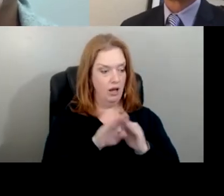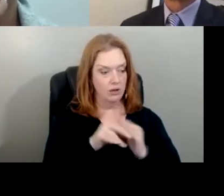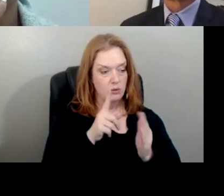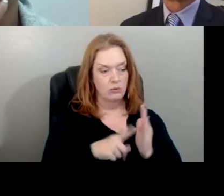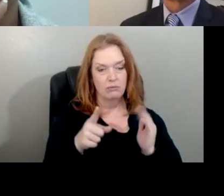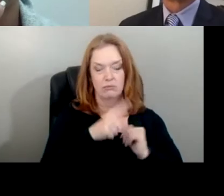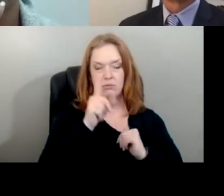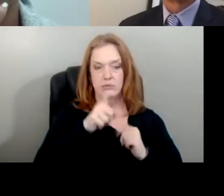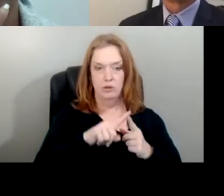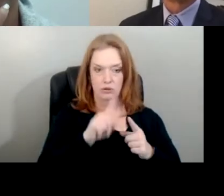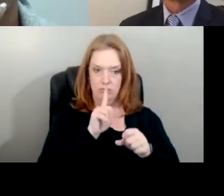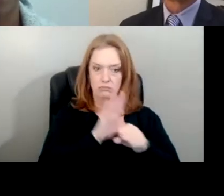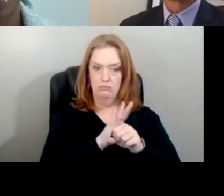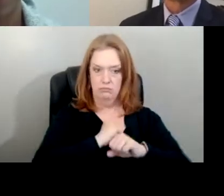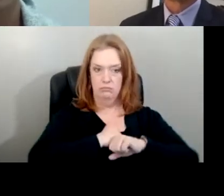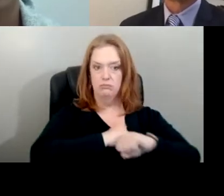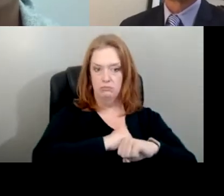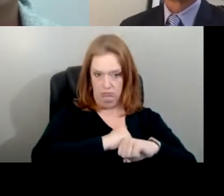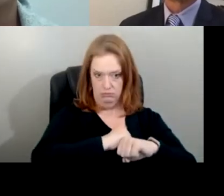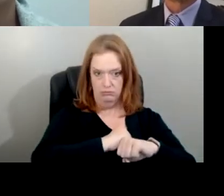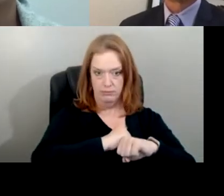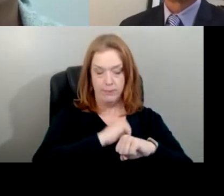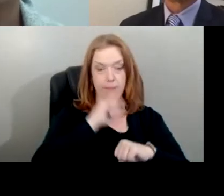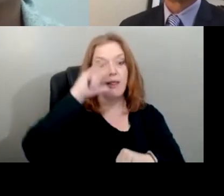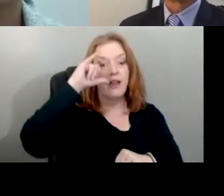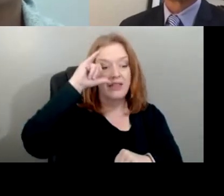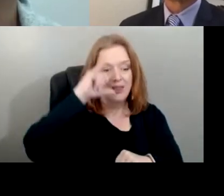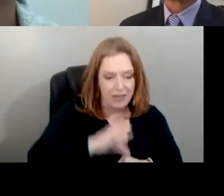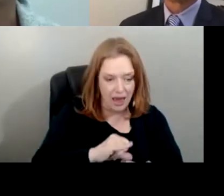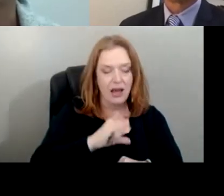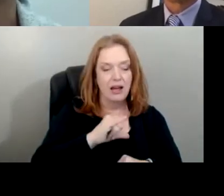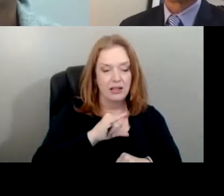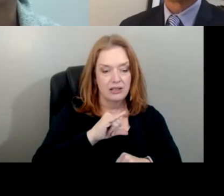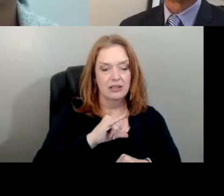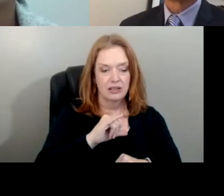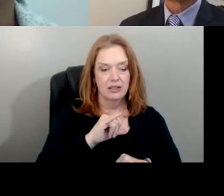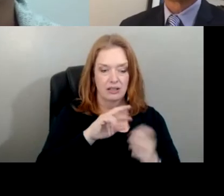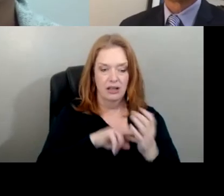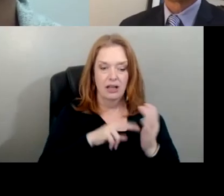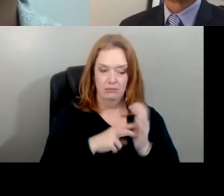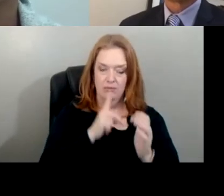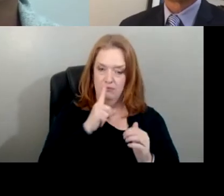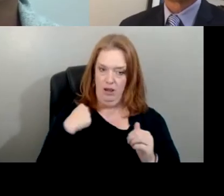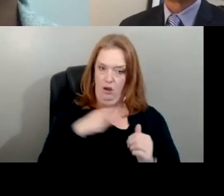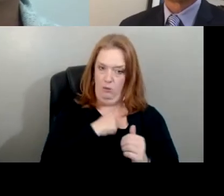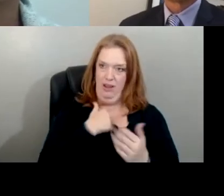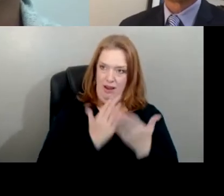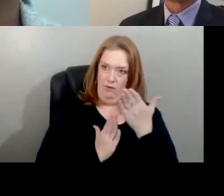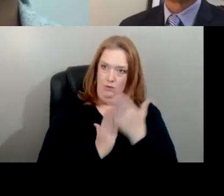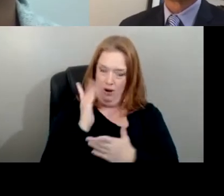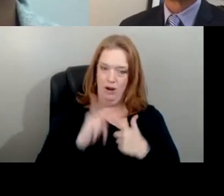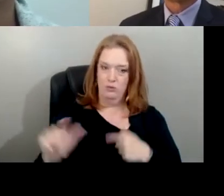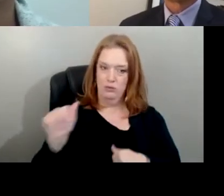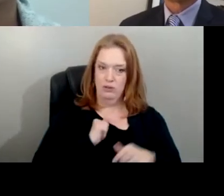ensure community safety is an assertion of Indigenous sovereignty. That's what it means for a tribe to assert its sovereignty,